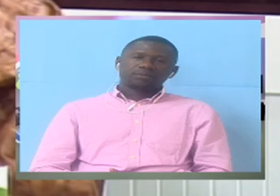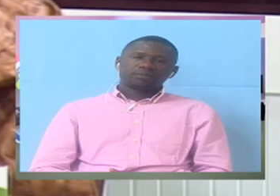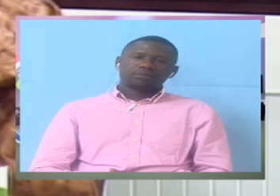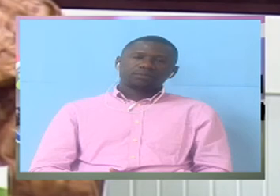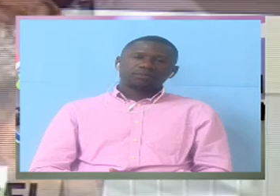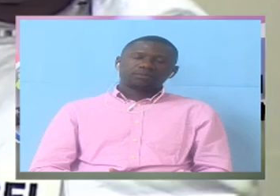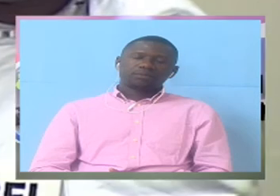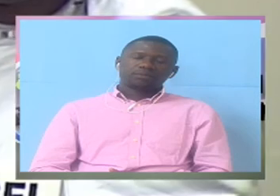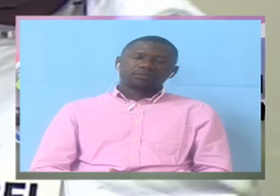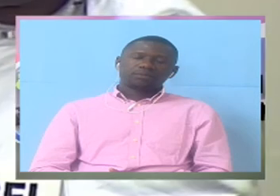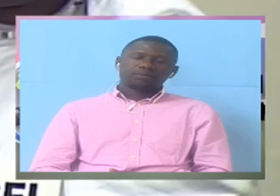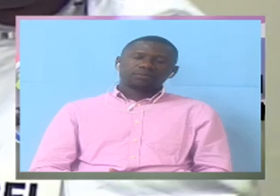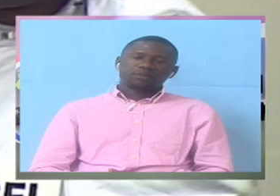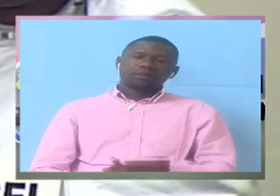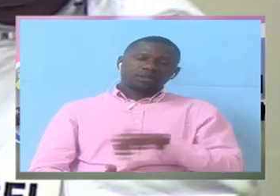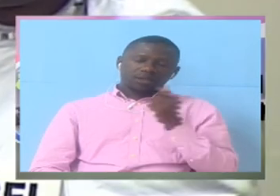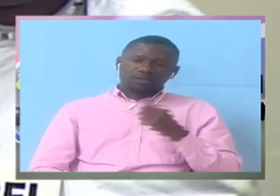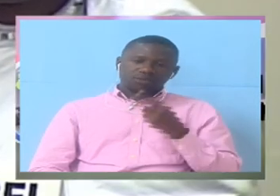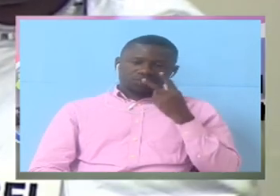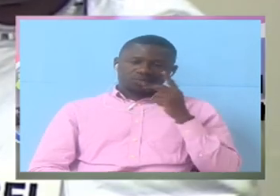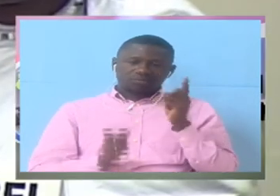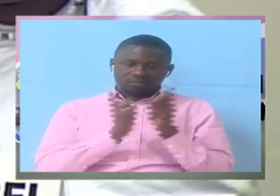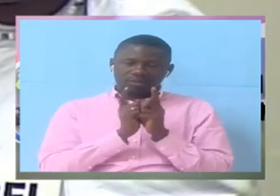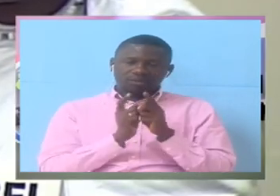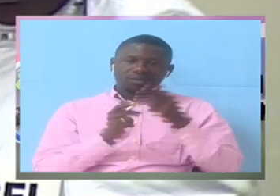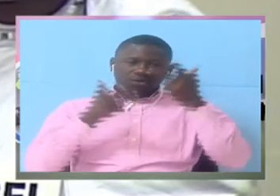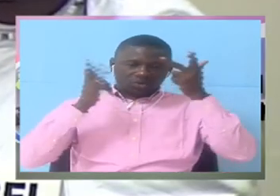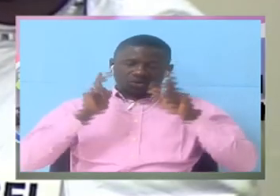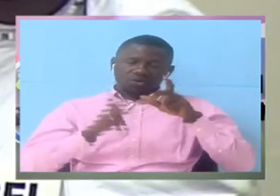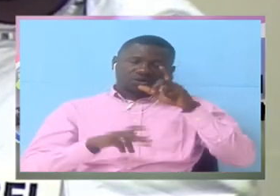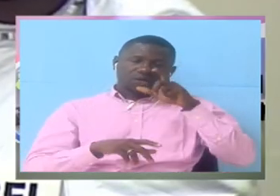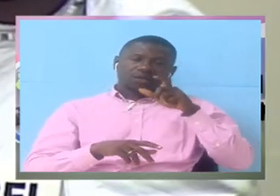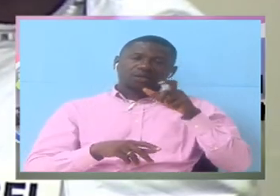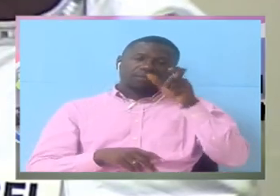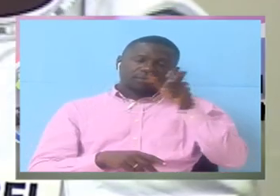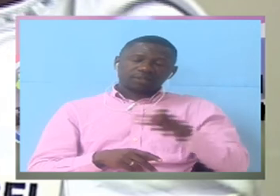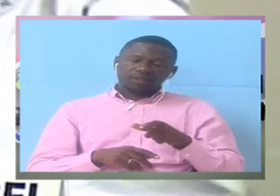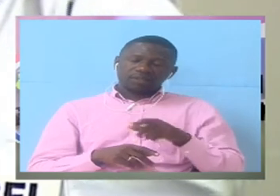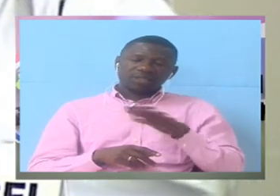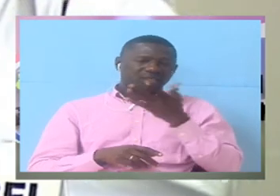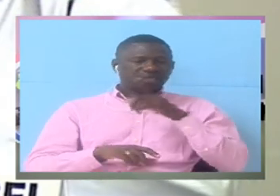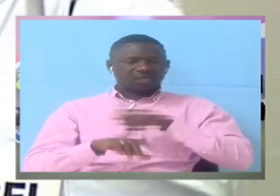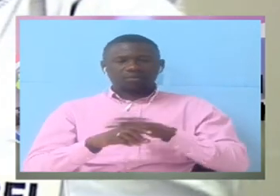And did you see a lawyer any time in between the first 3 months